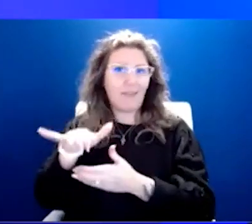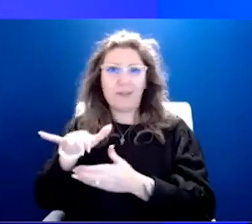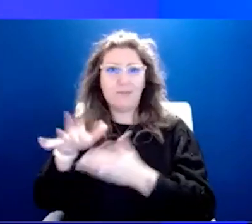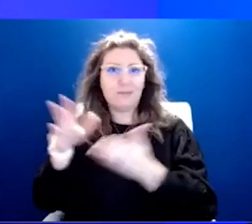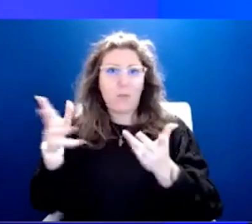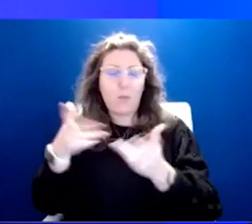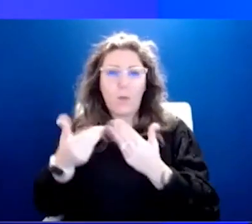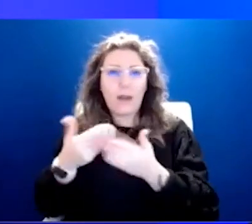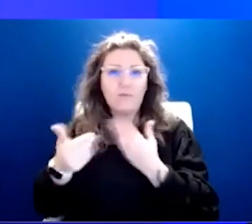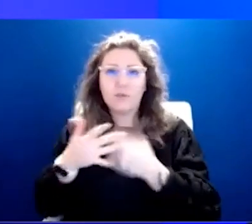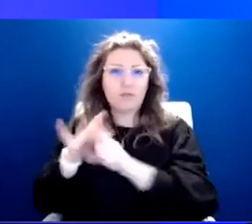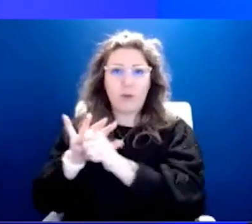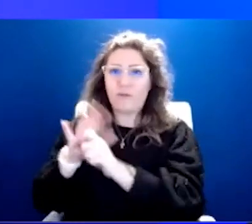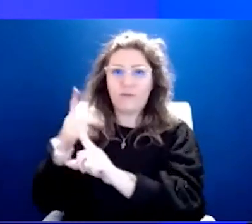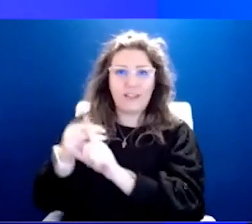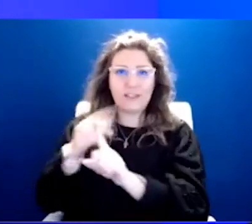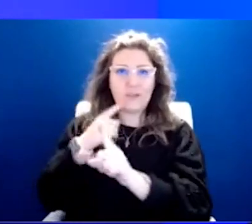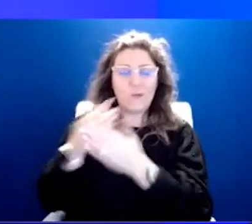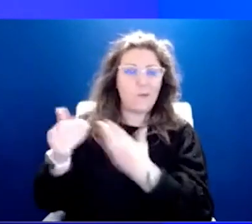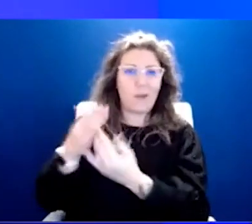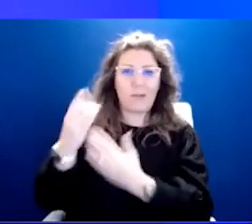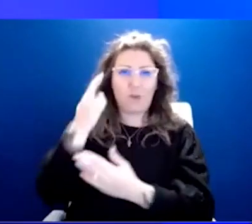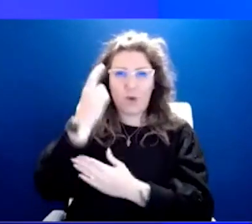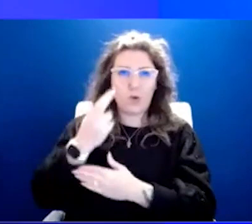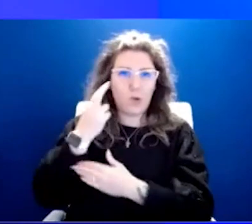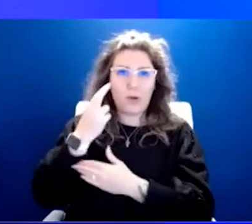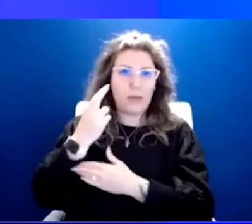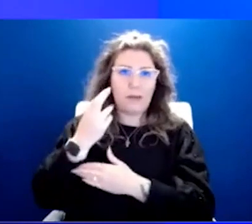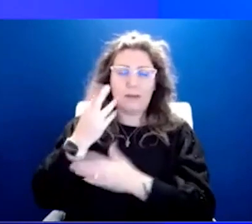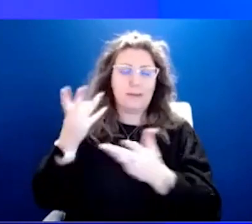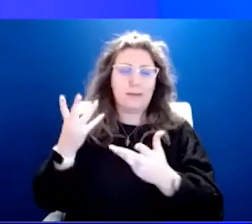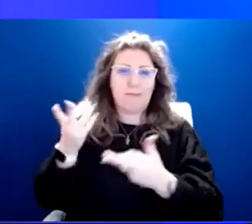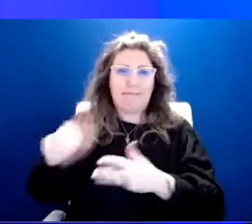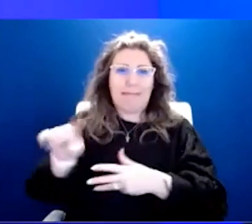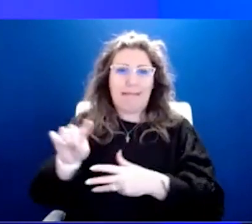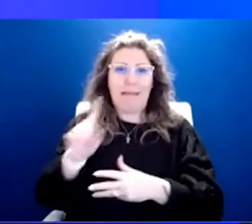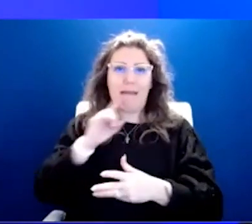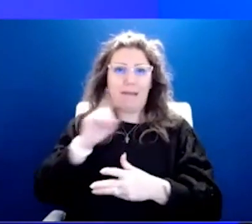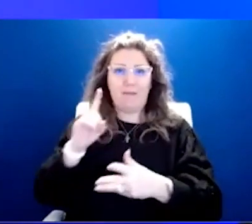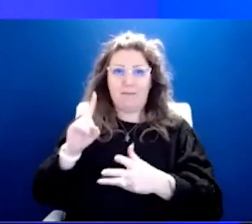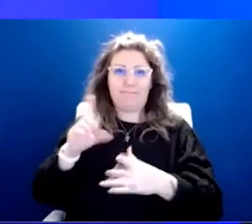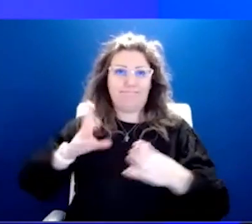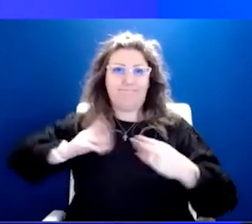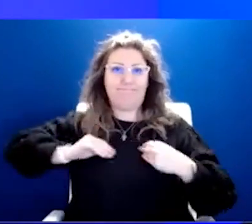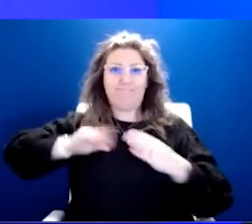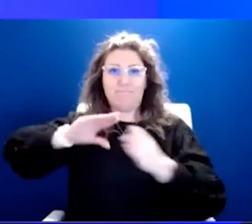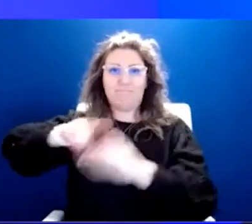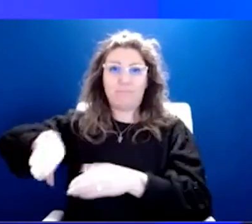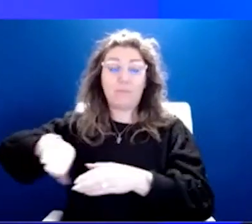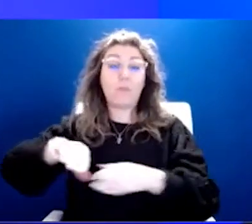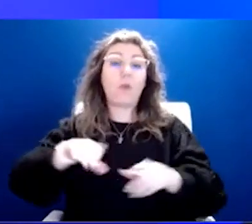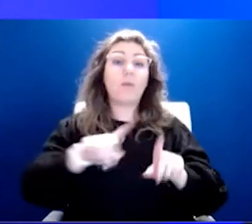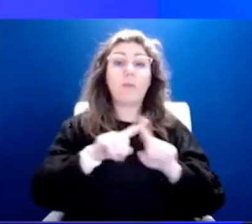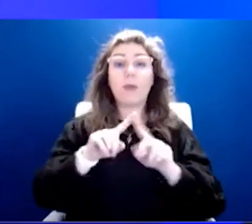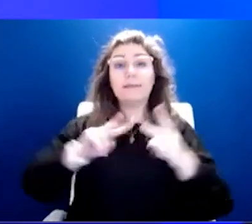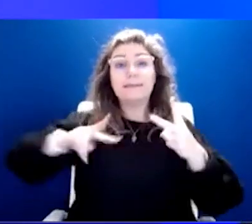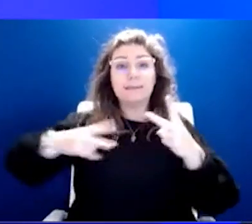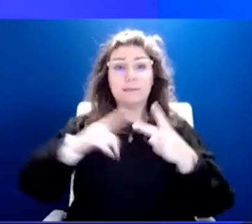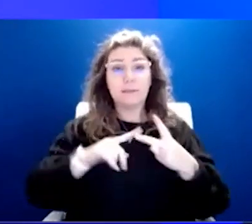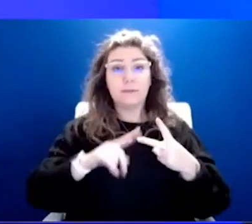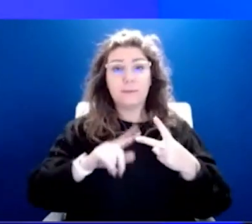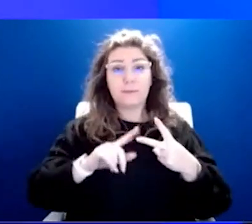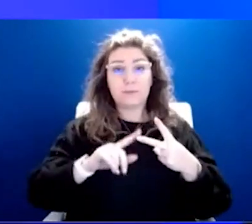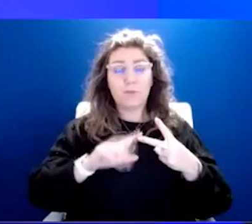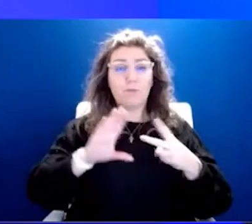for whatever information they've heard or they've believed, and they've adopted that. But there's also still groups of